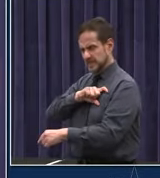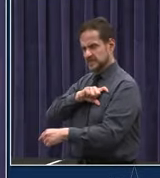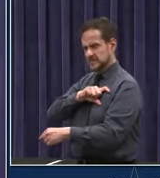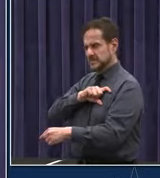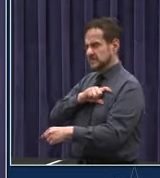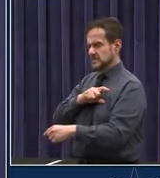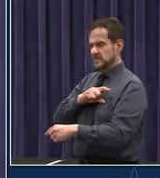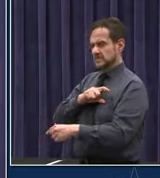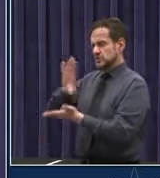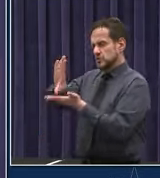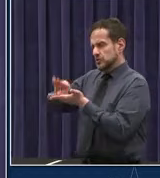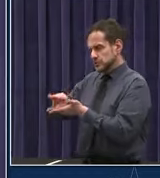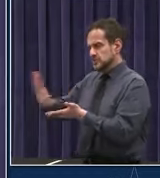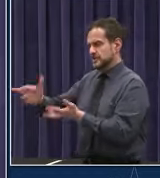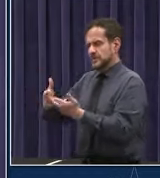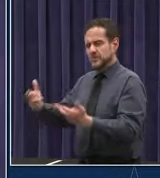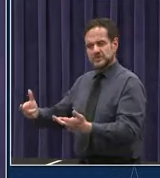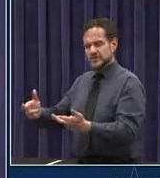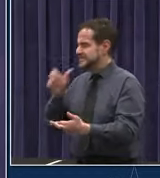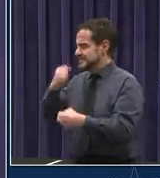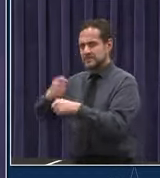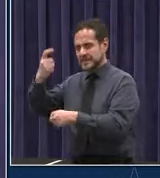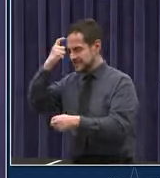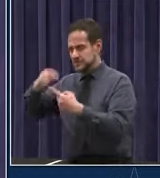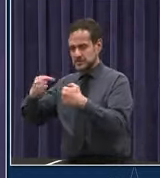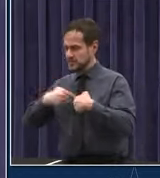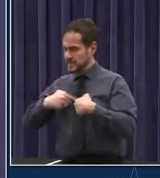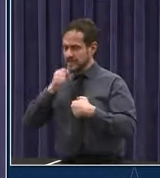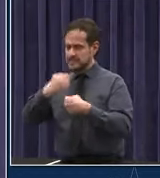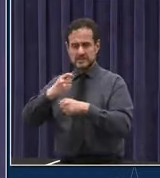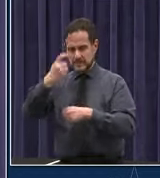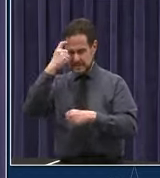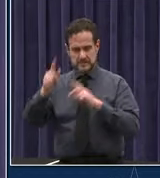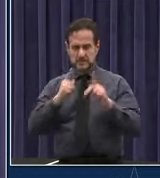I've demonstrated that. We know that the long-term